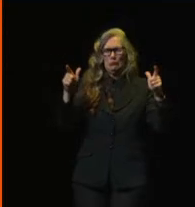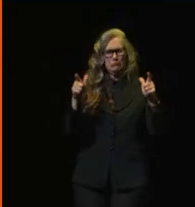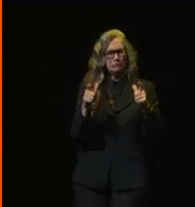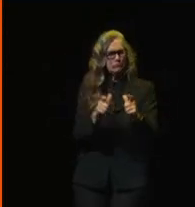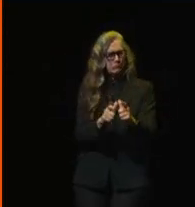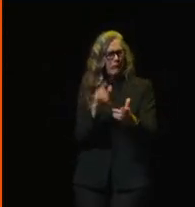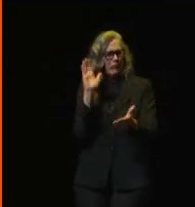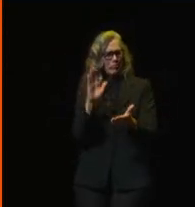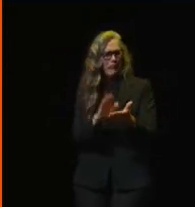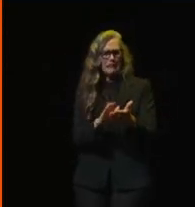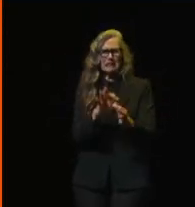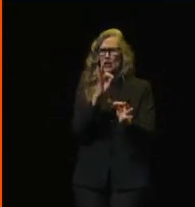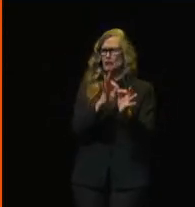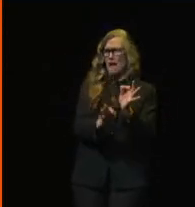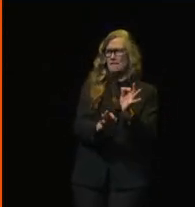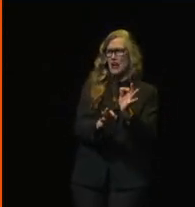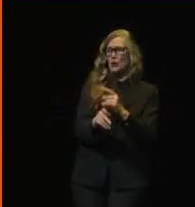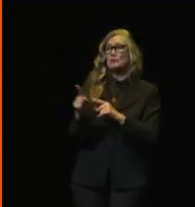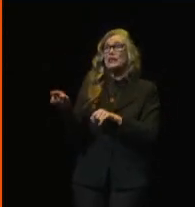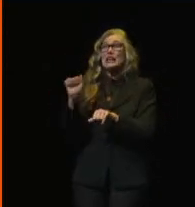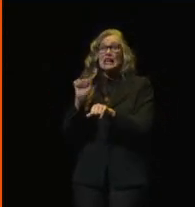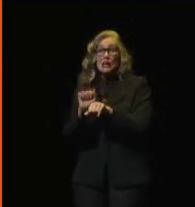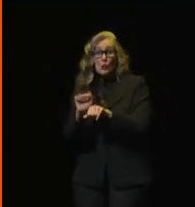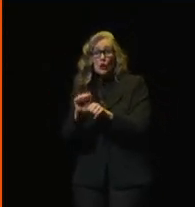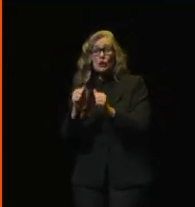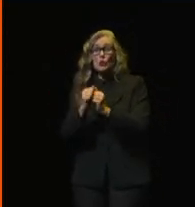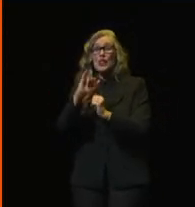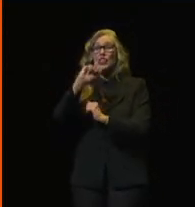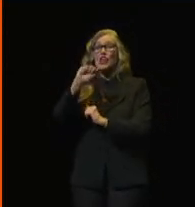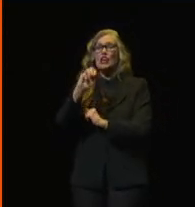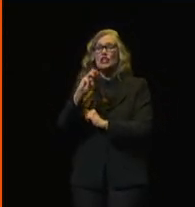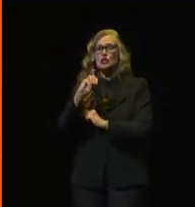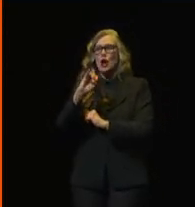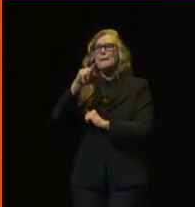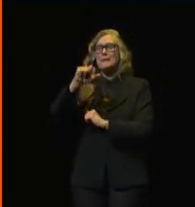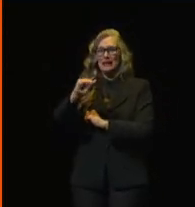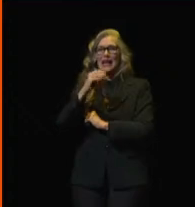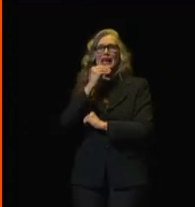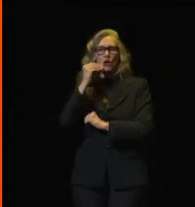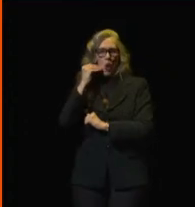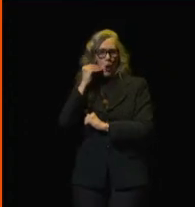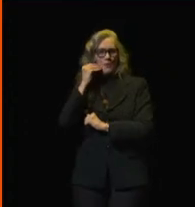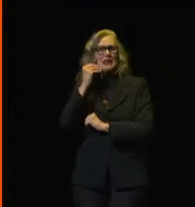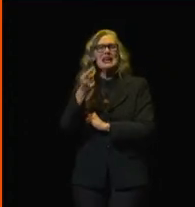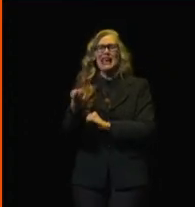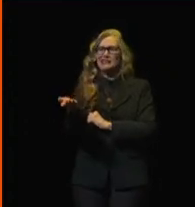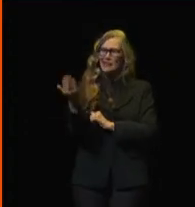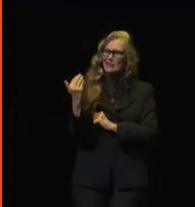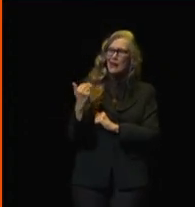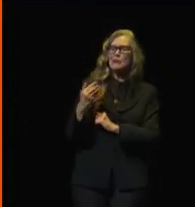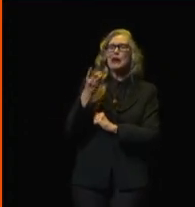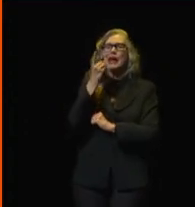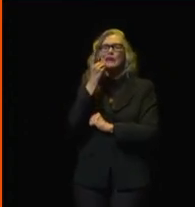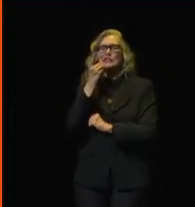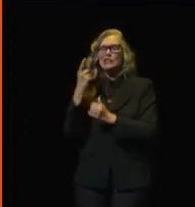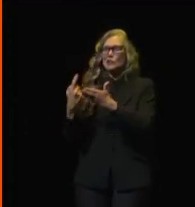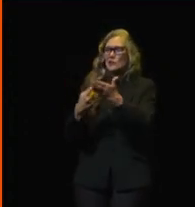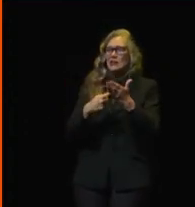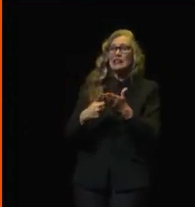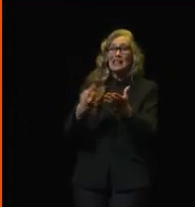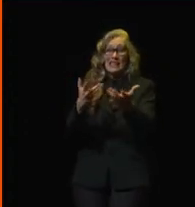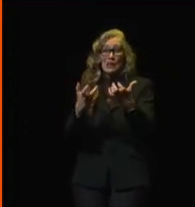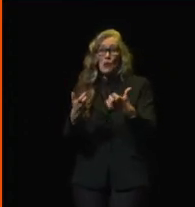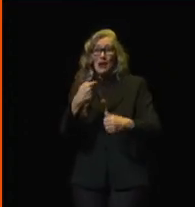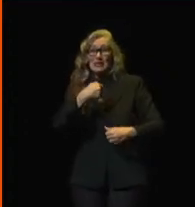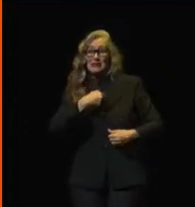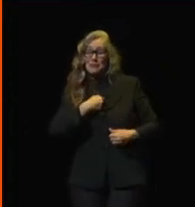at our home to raise awareness, of course, and a hard one. He wanted me to reject the Medicare Advantage contract for New York City, which